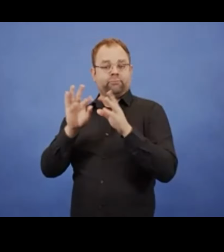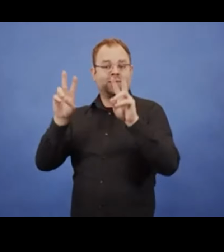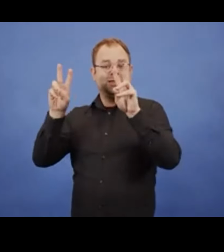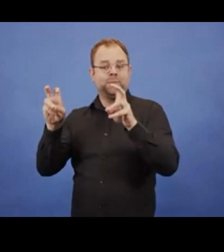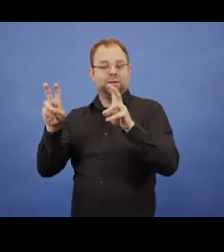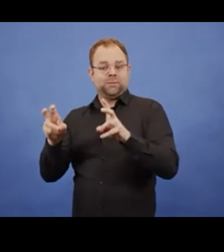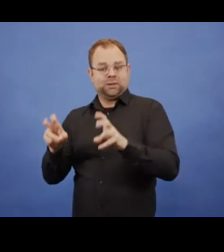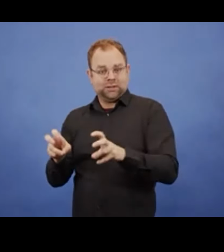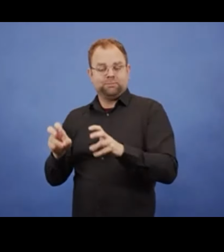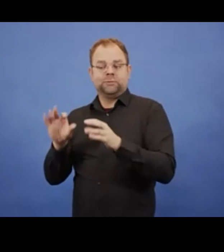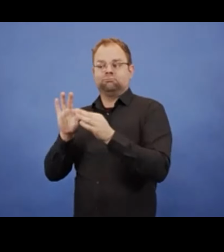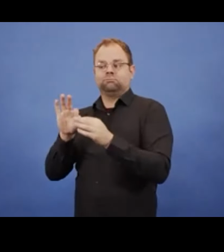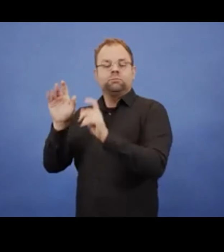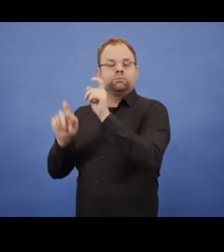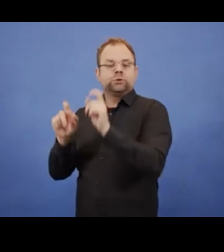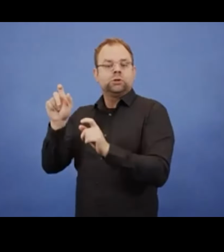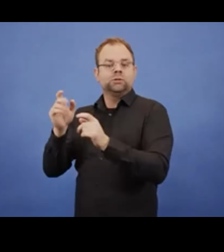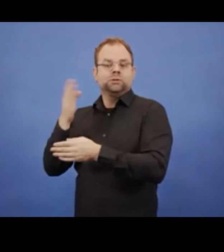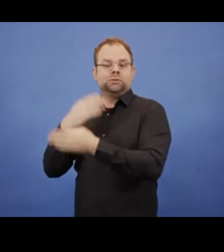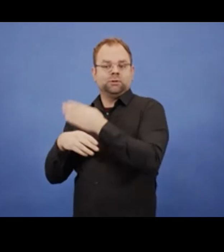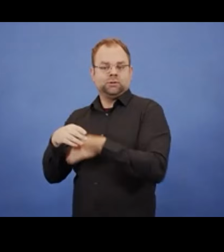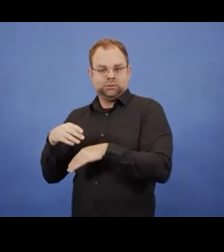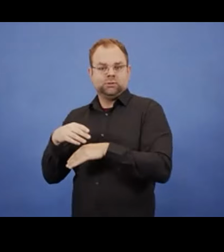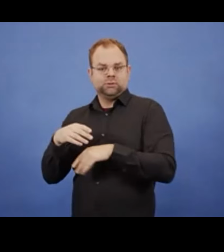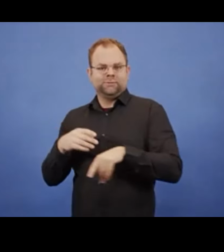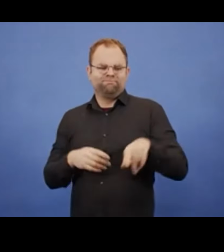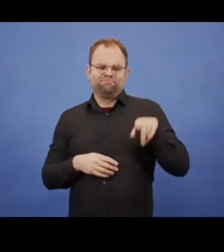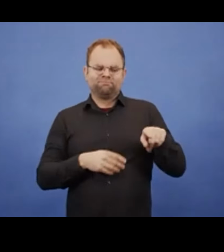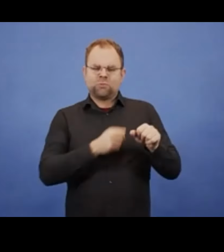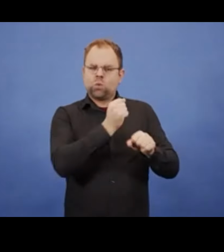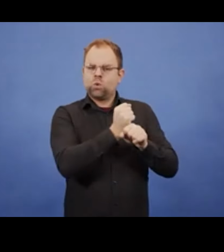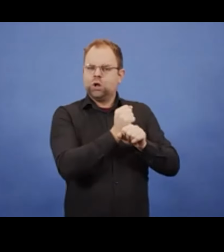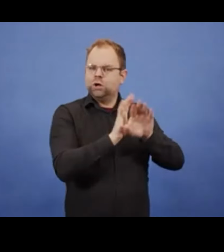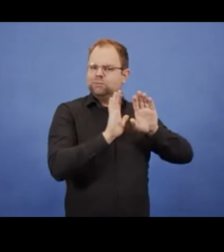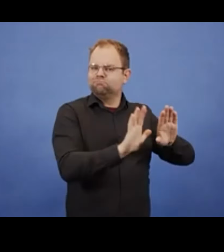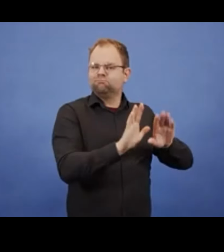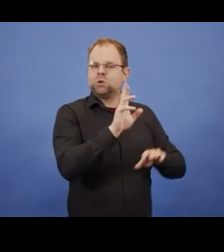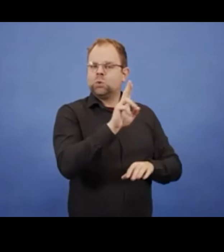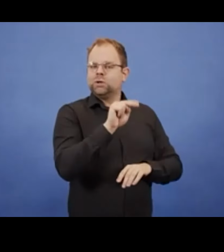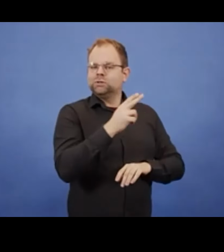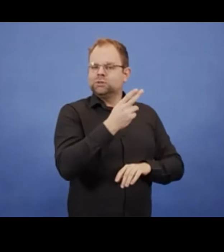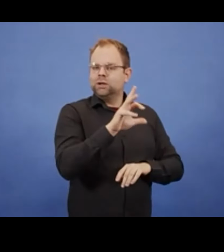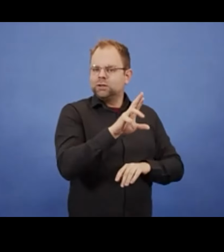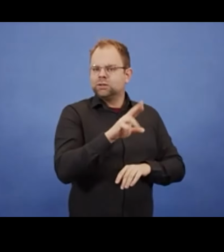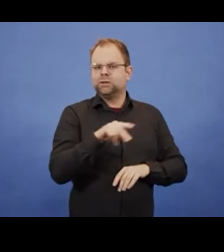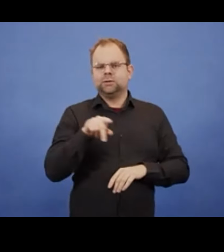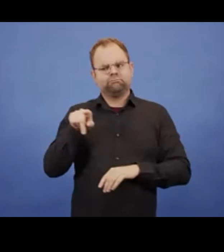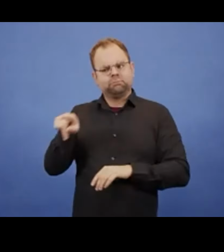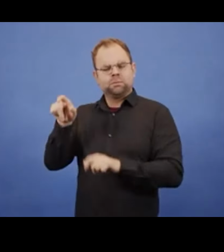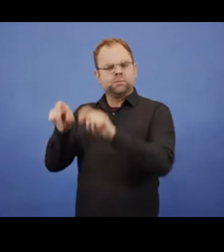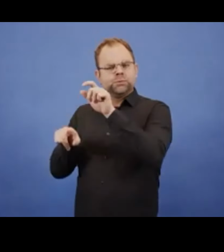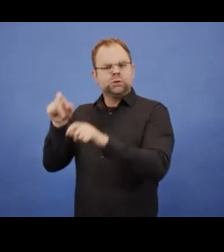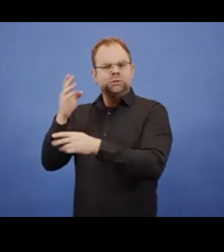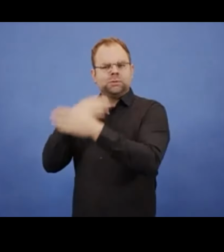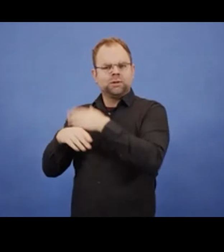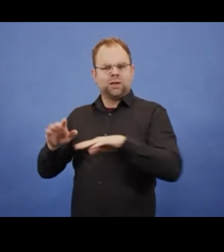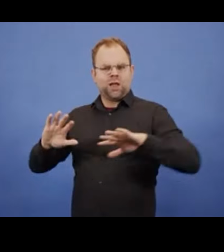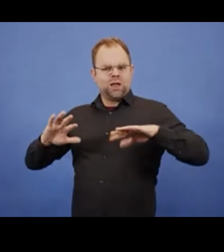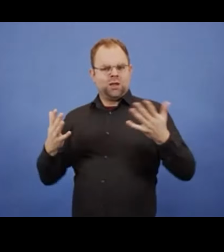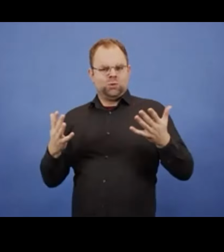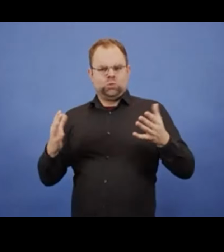intersects. But before, I would like to hand over to our colleague Tanya, who will explain some of the